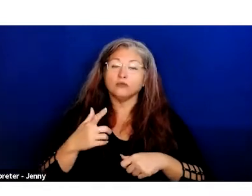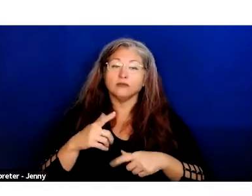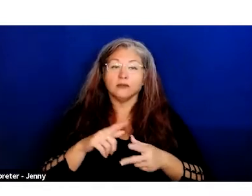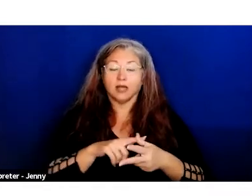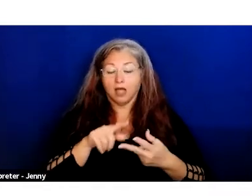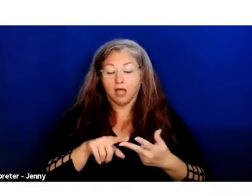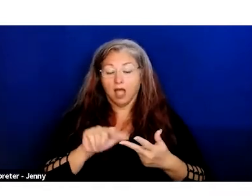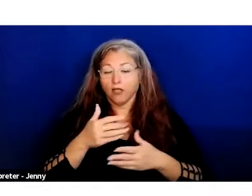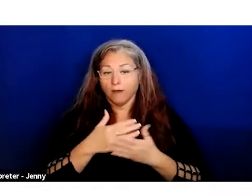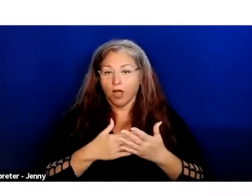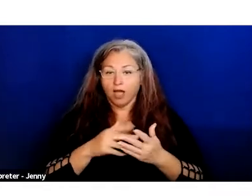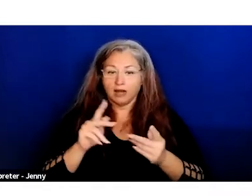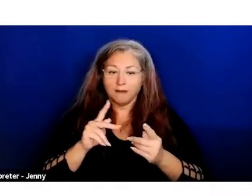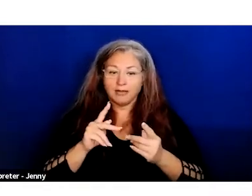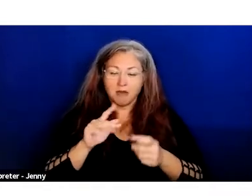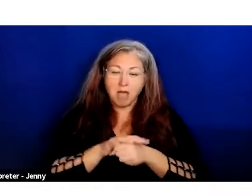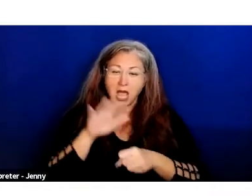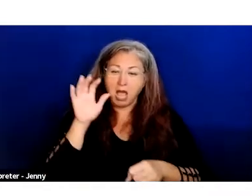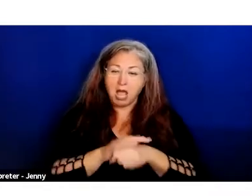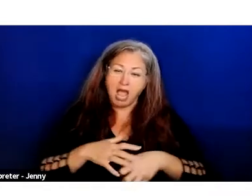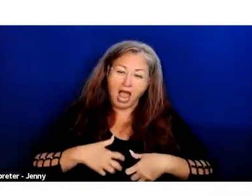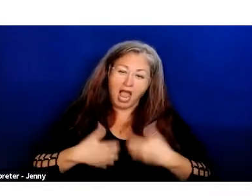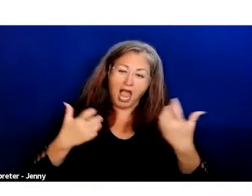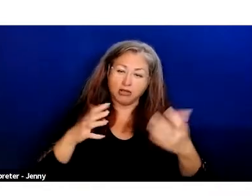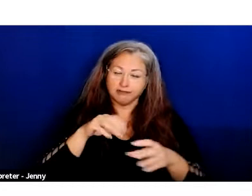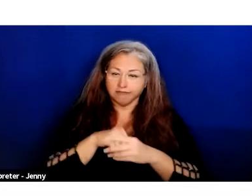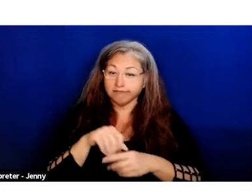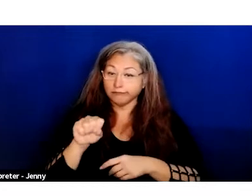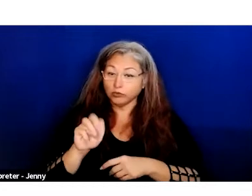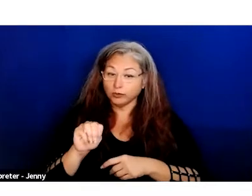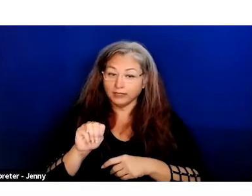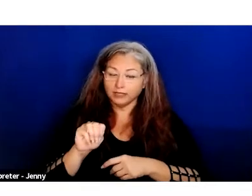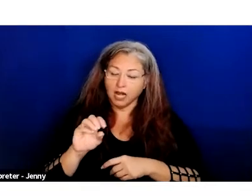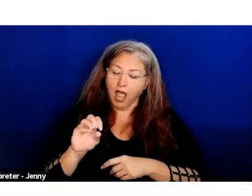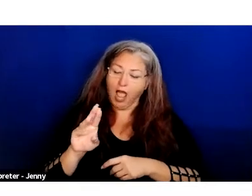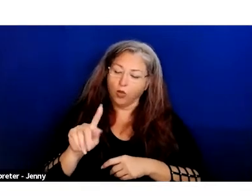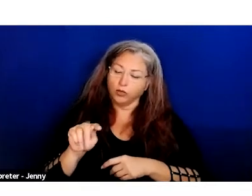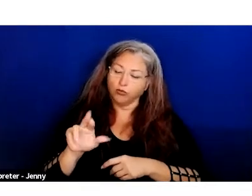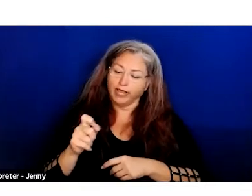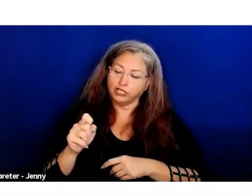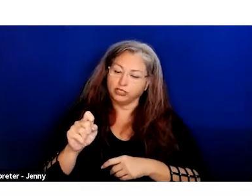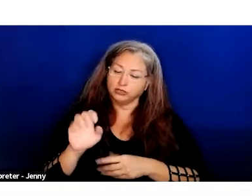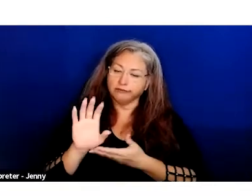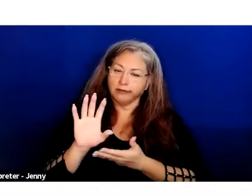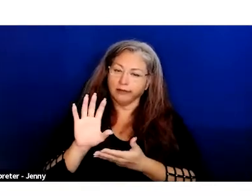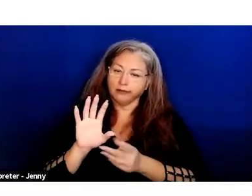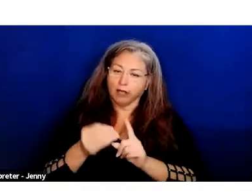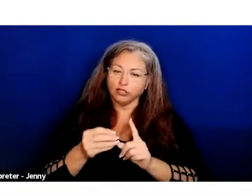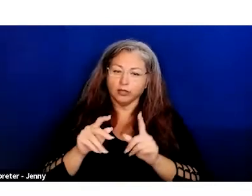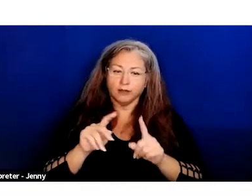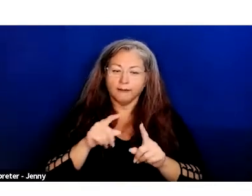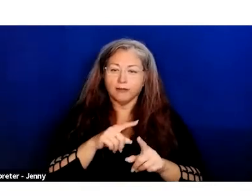element of outrage culture that exists within social media, of pushing people